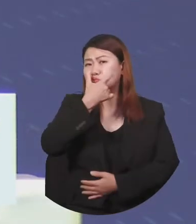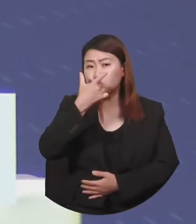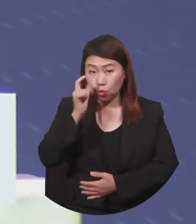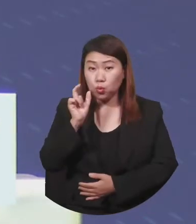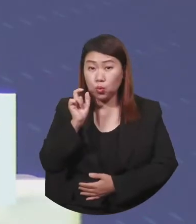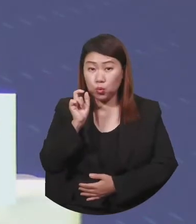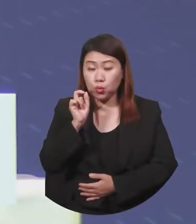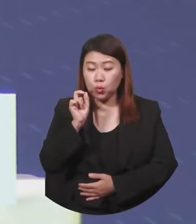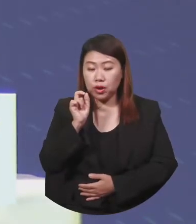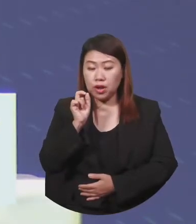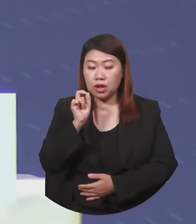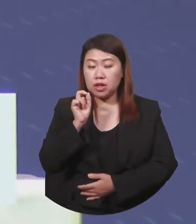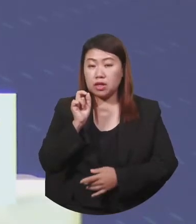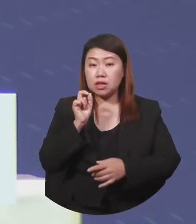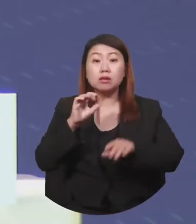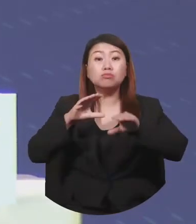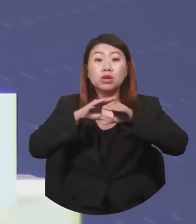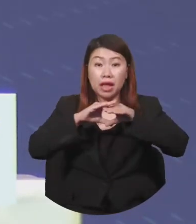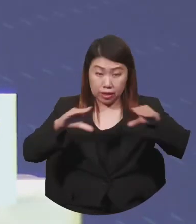Here, so I think